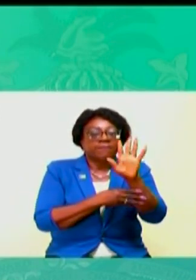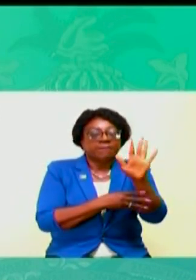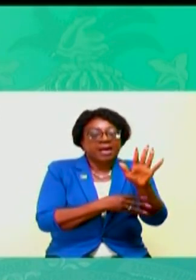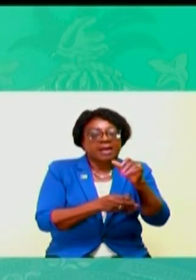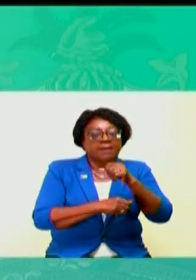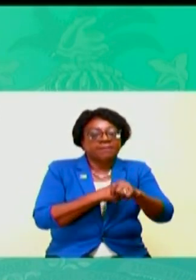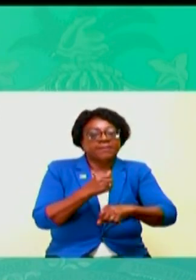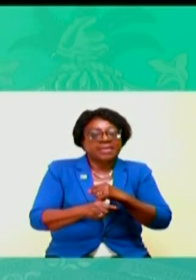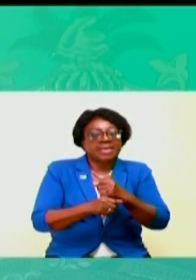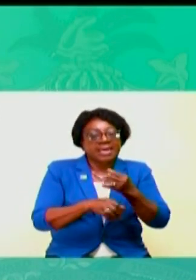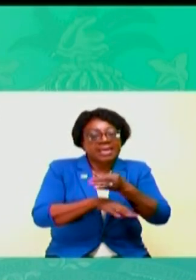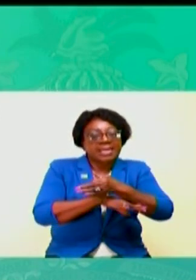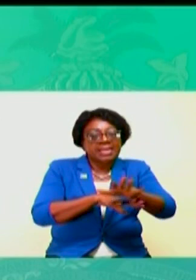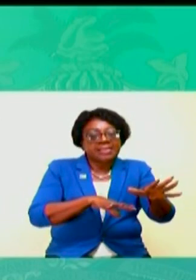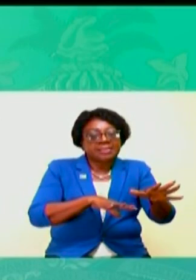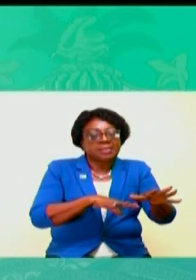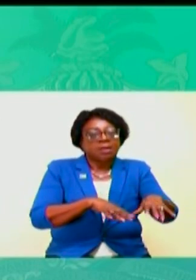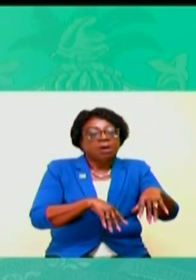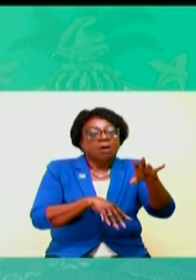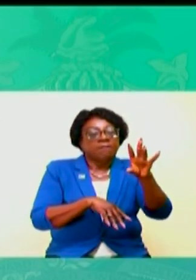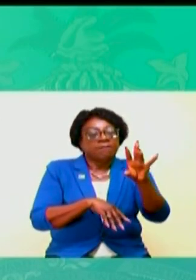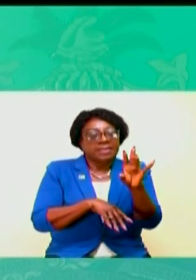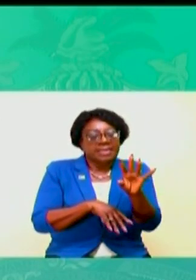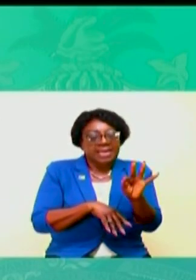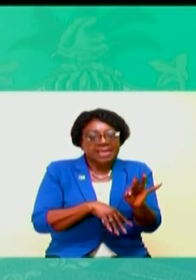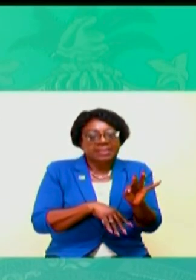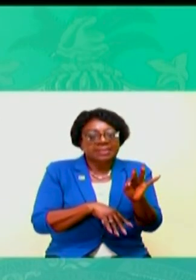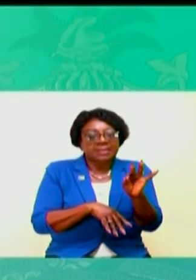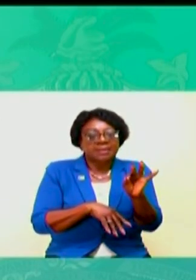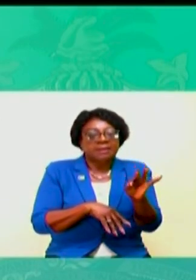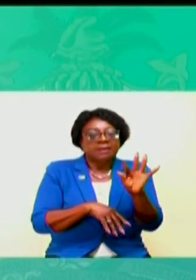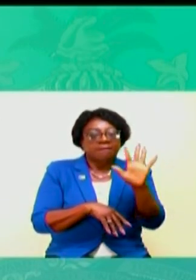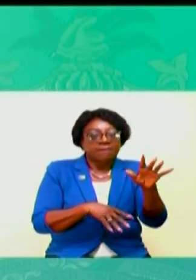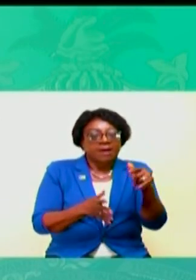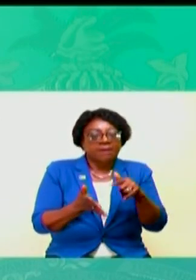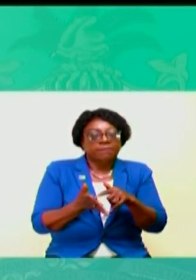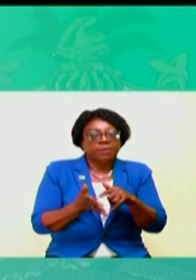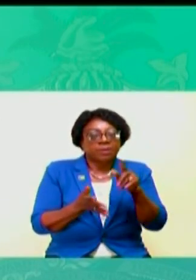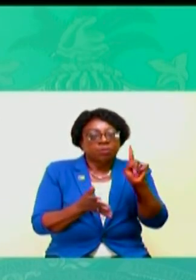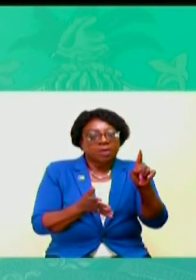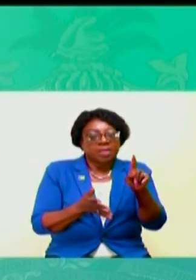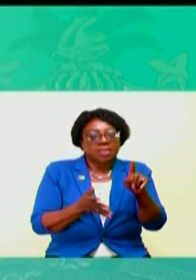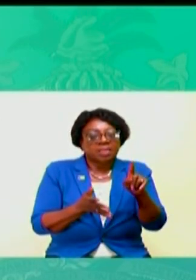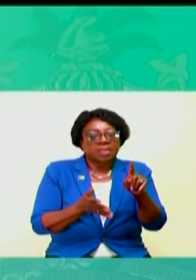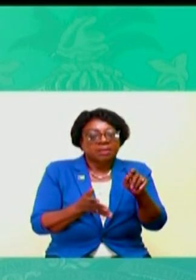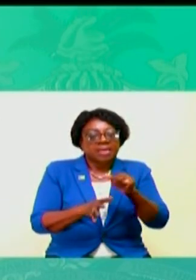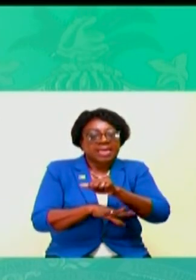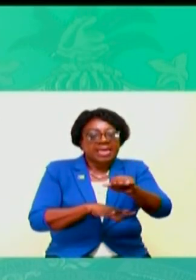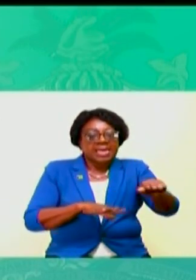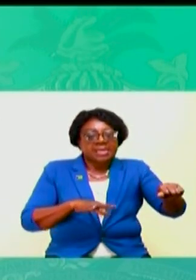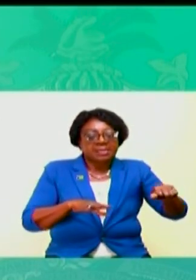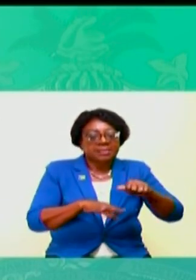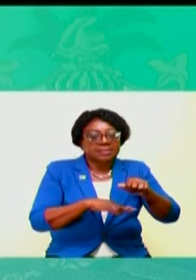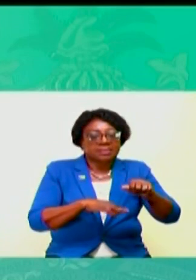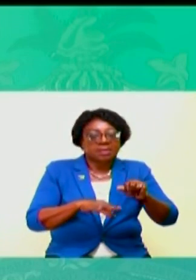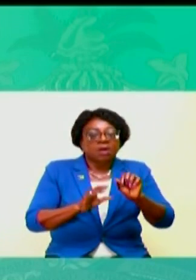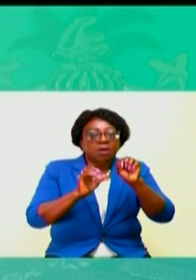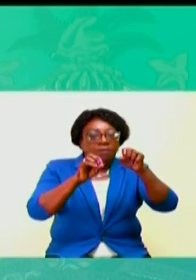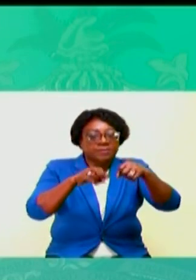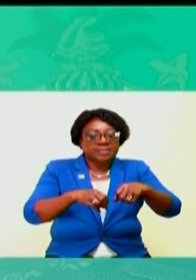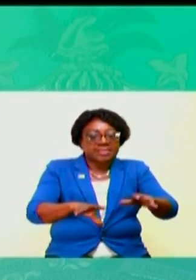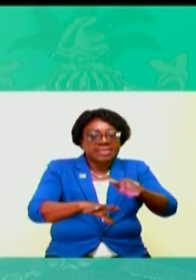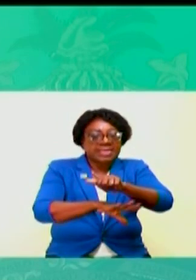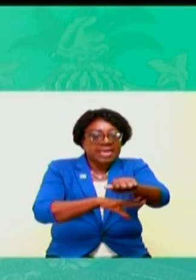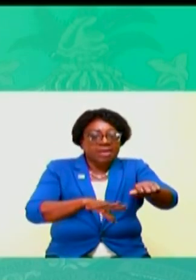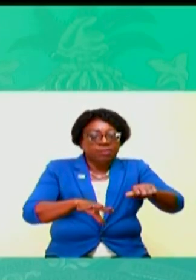of 93.19 acres of crown land and seabed. The most profitable